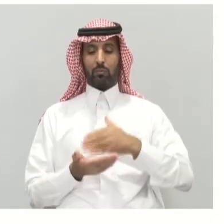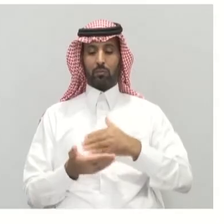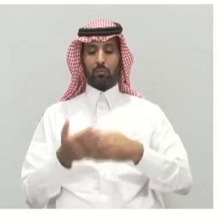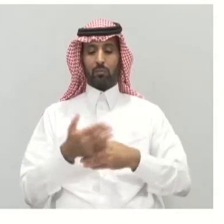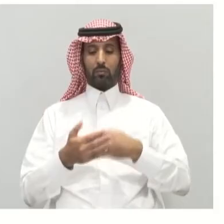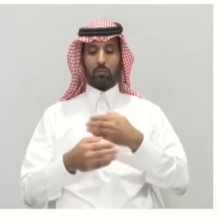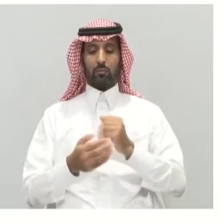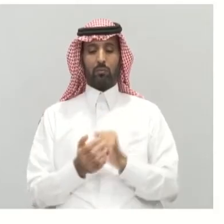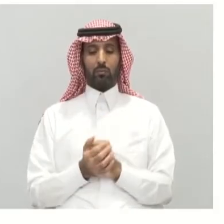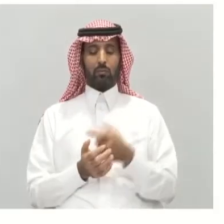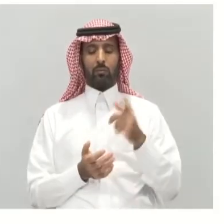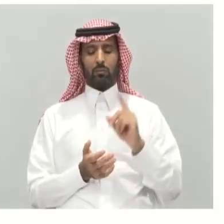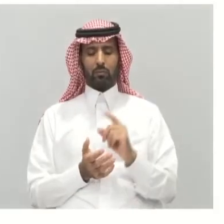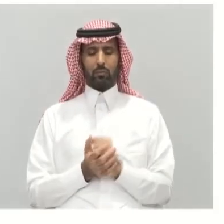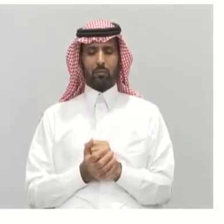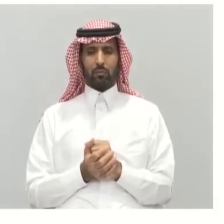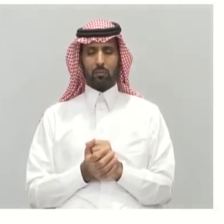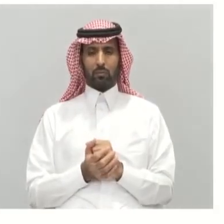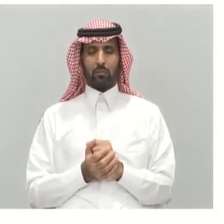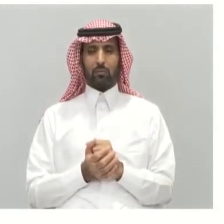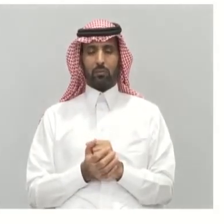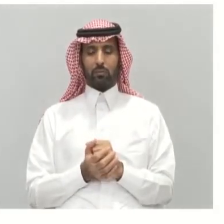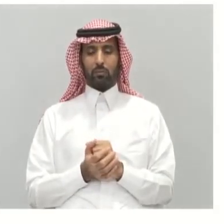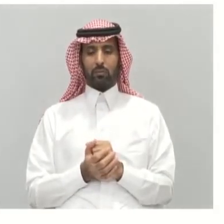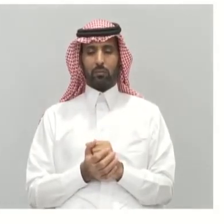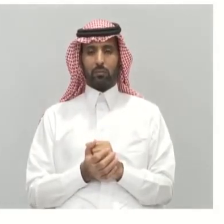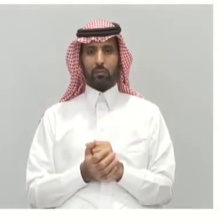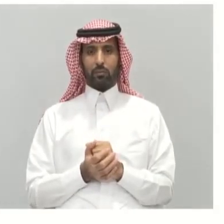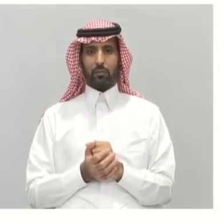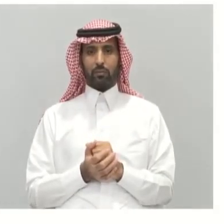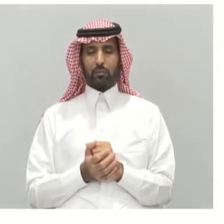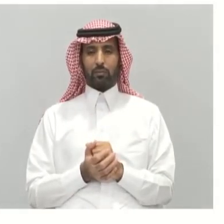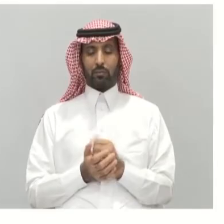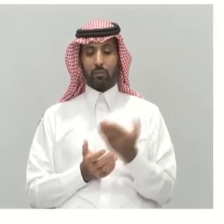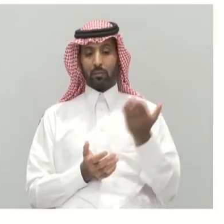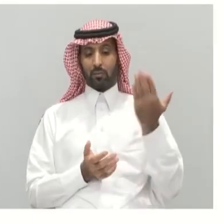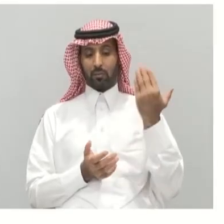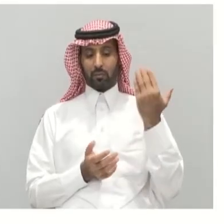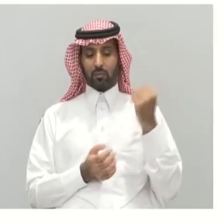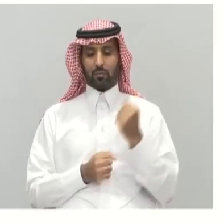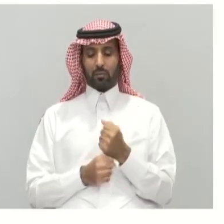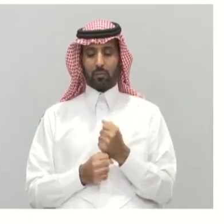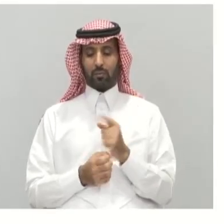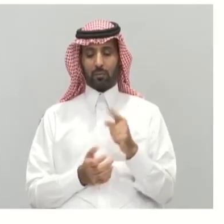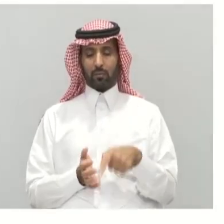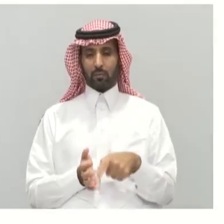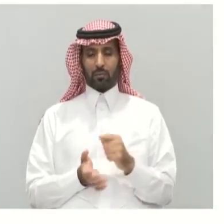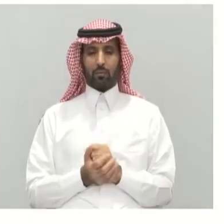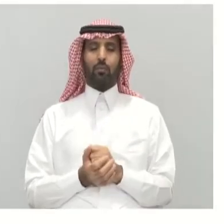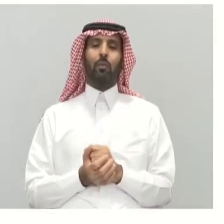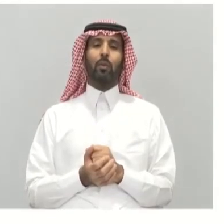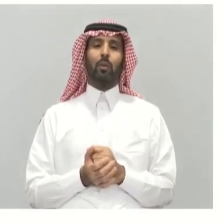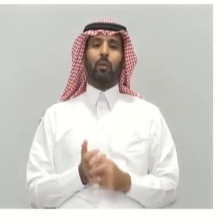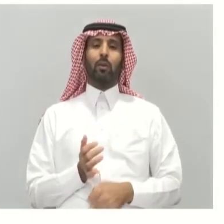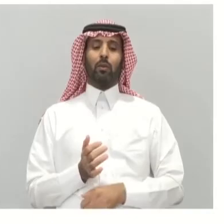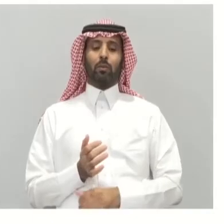on September 23rd, okay, which happens to be our national day, inshallah.